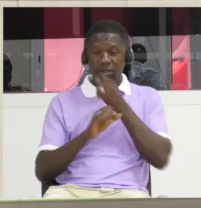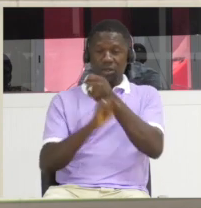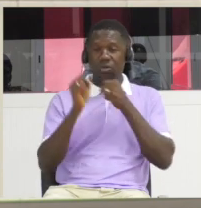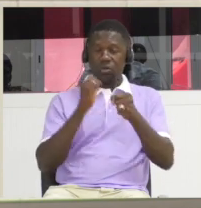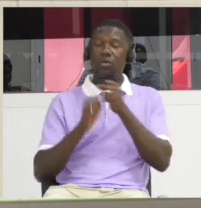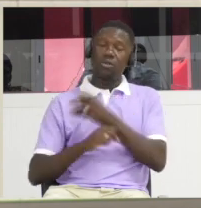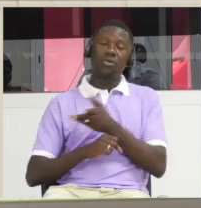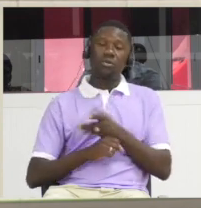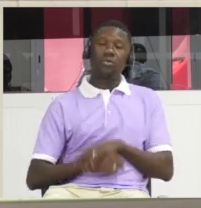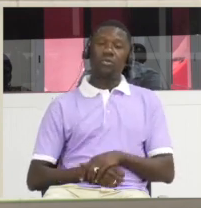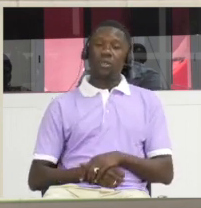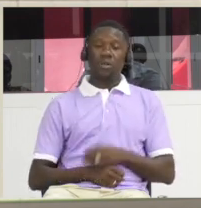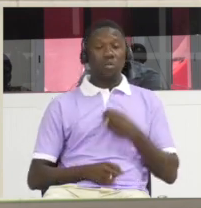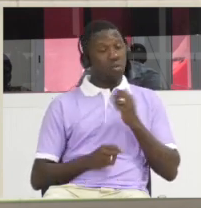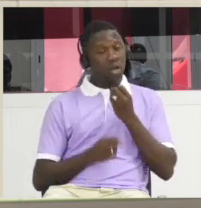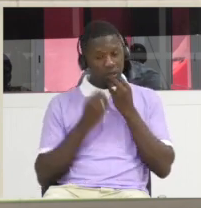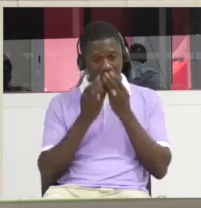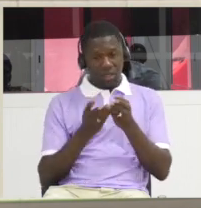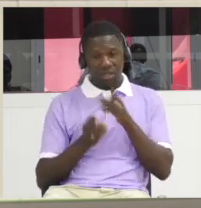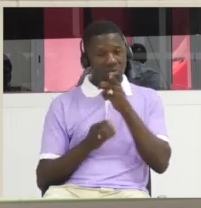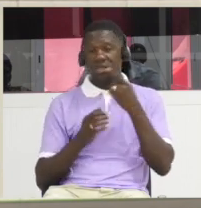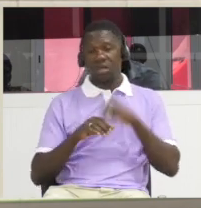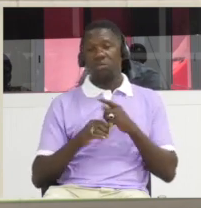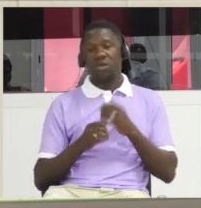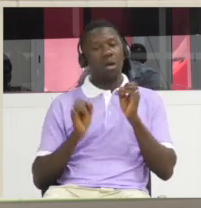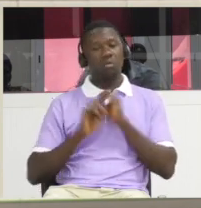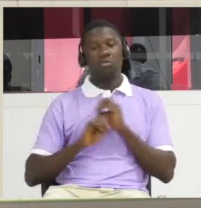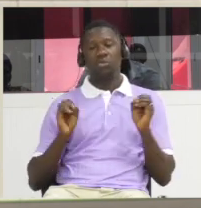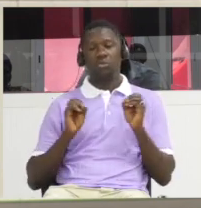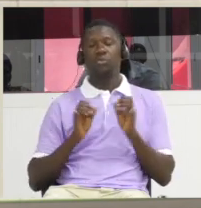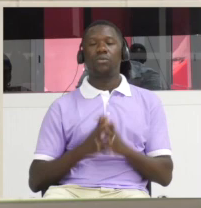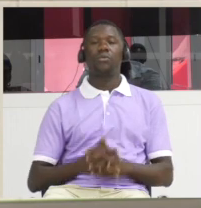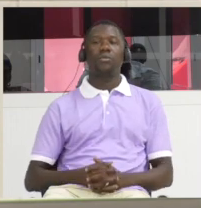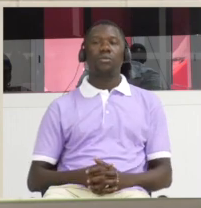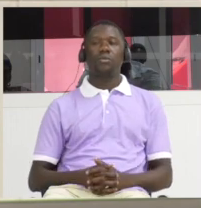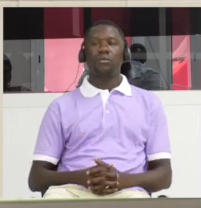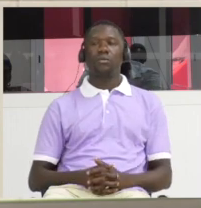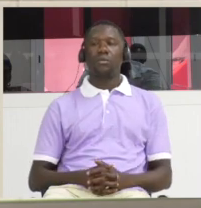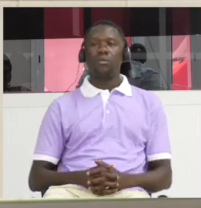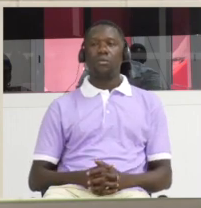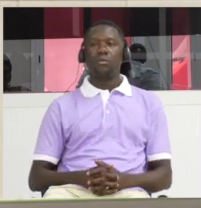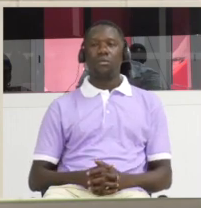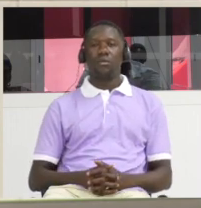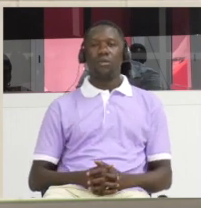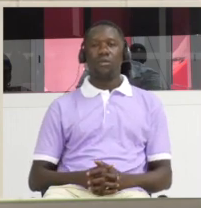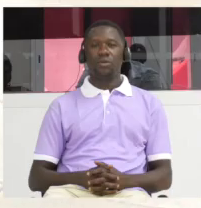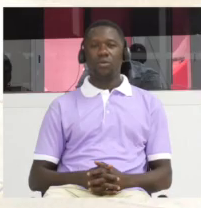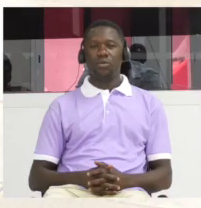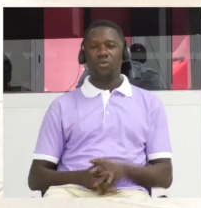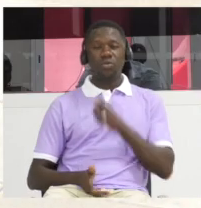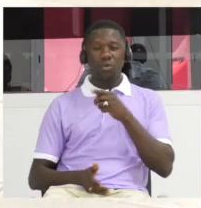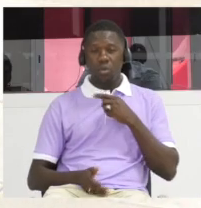situation. But as I said, this was a deficiency. So the dependence was really